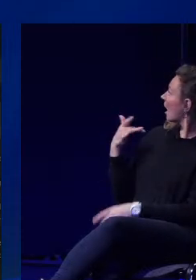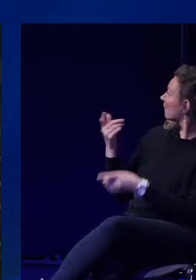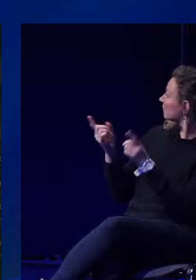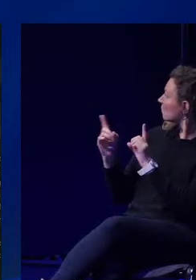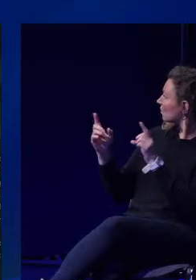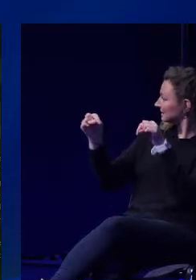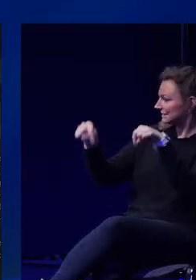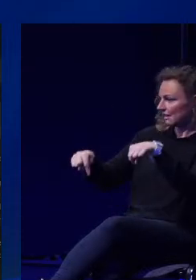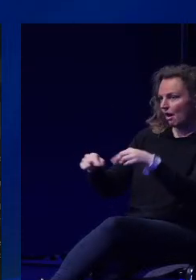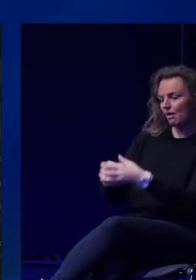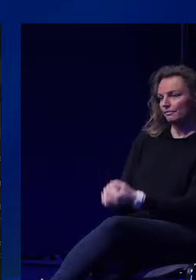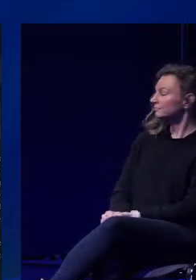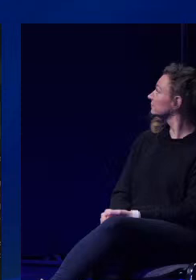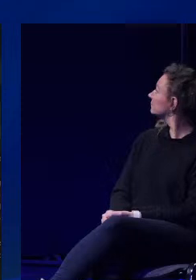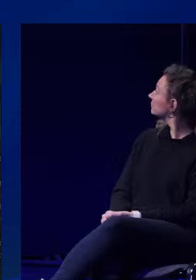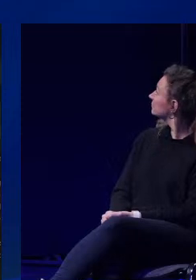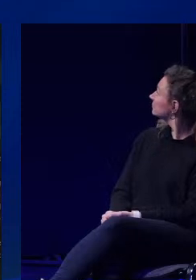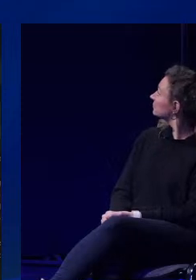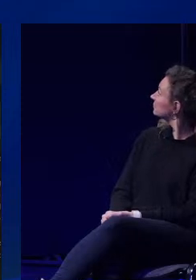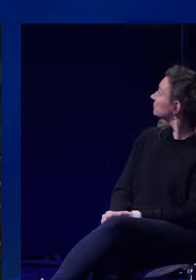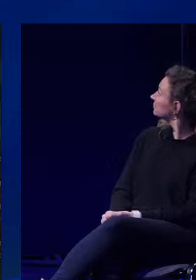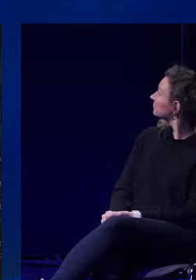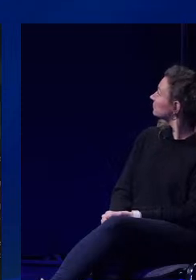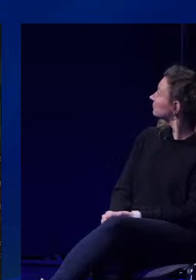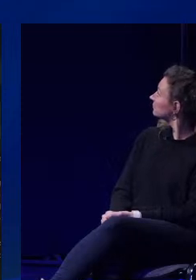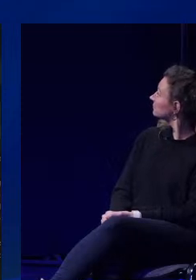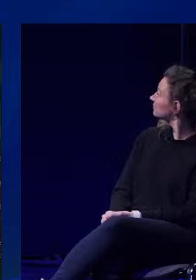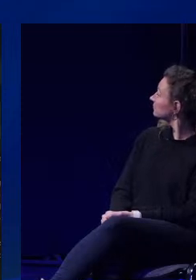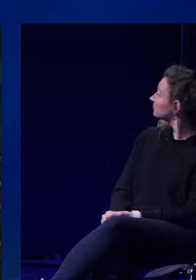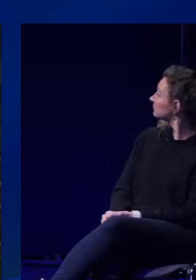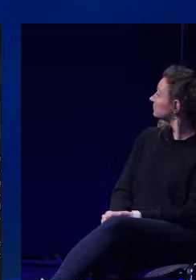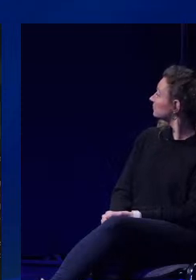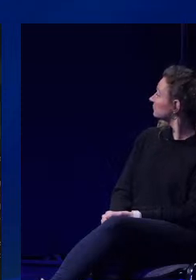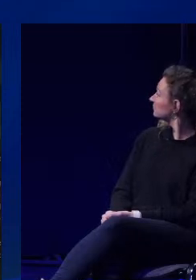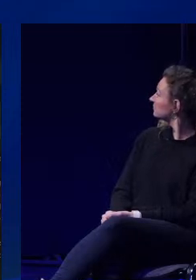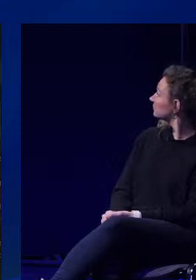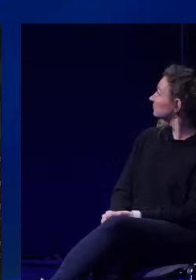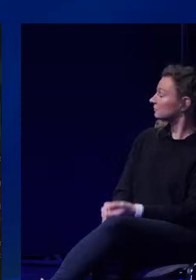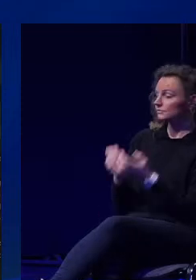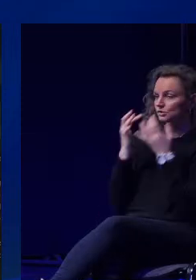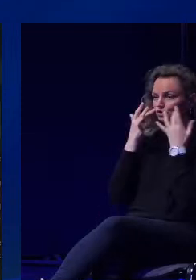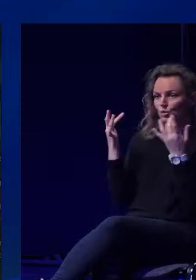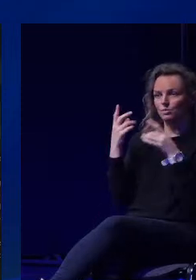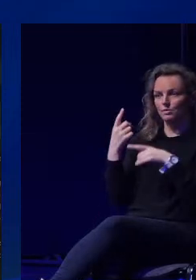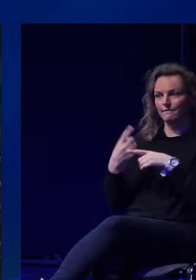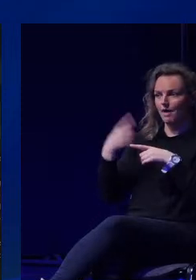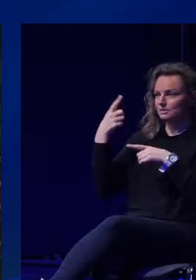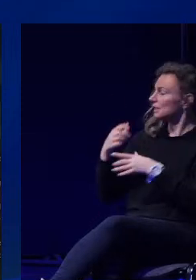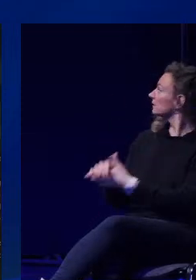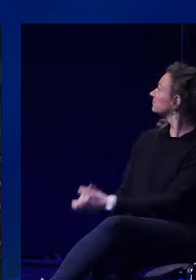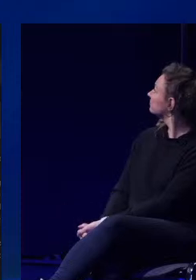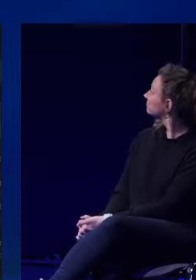purpose. See, she's overexposed, right? So just to show you faster a thing.